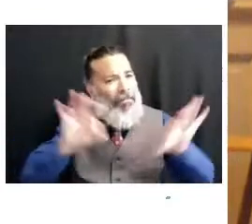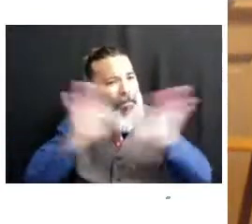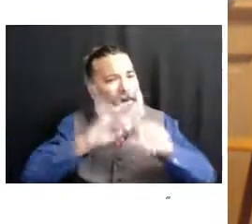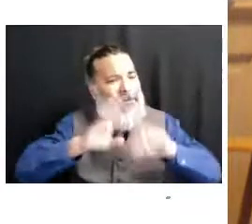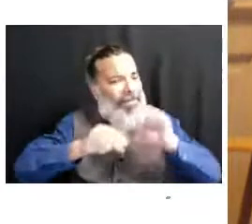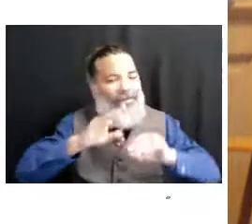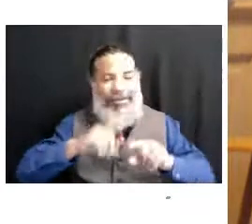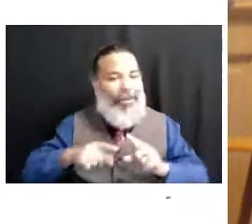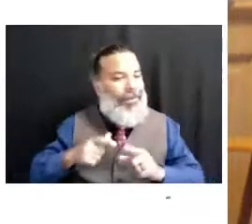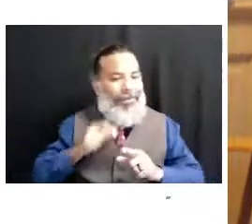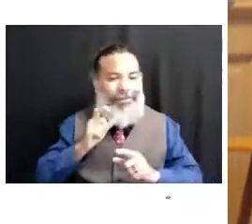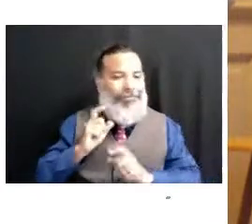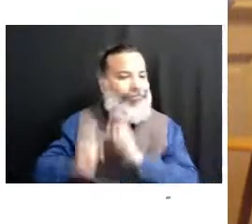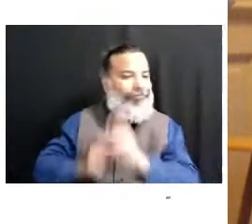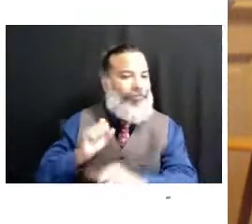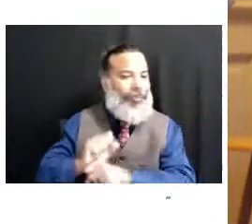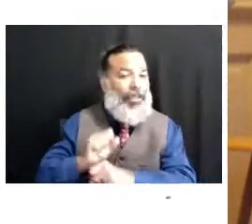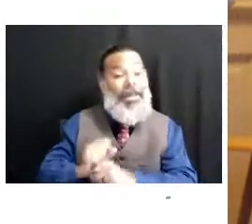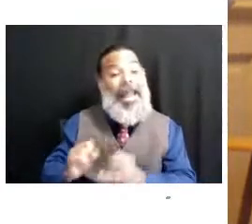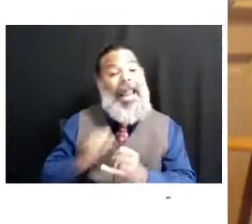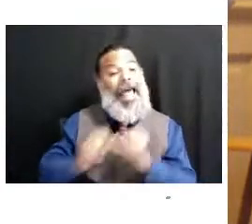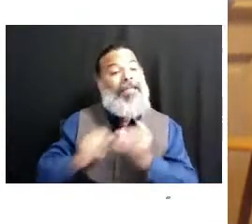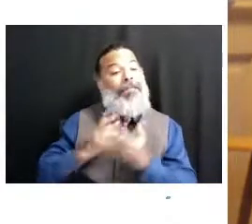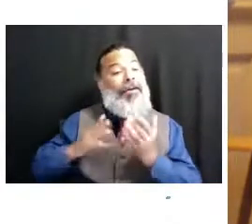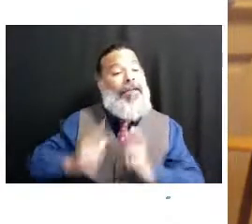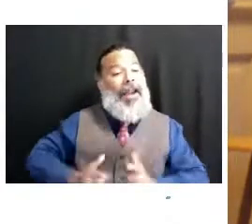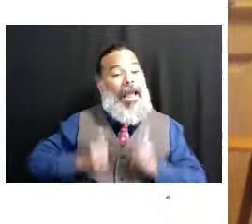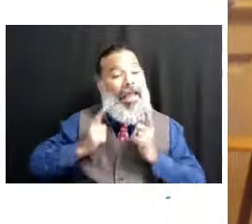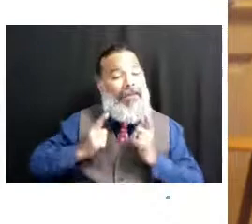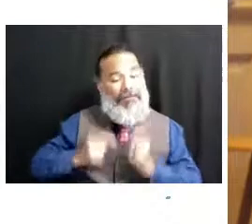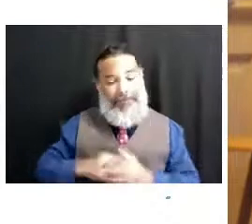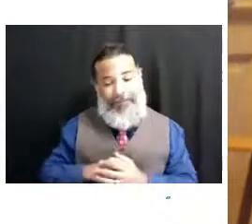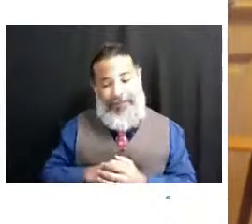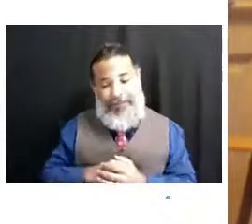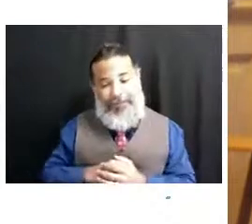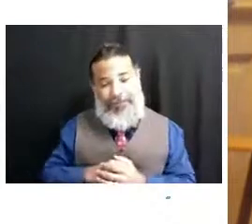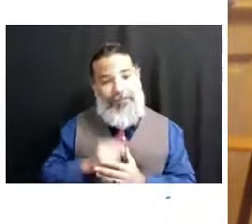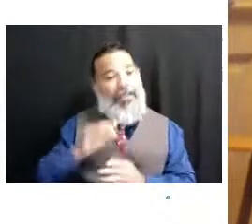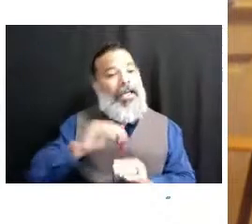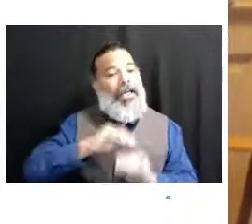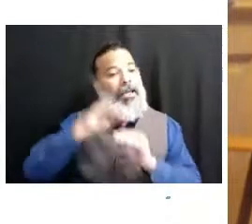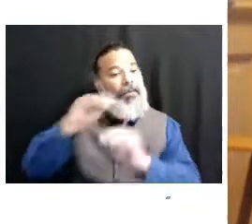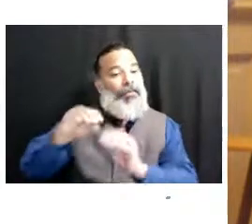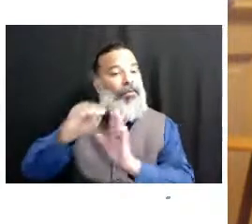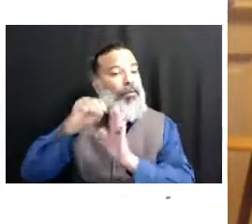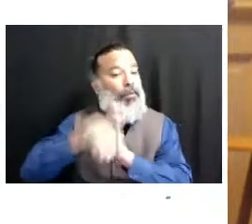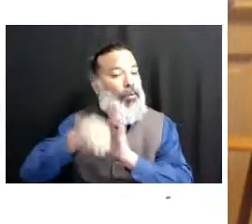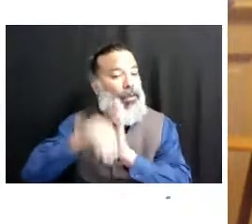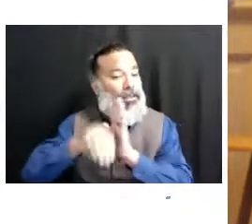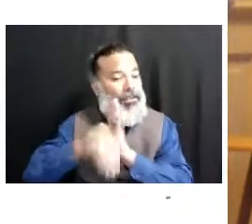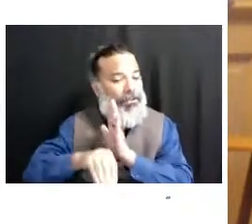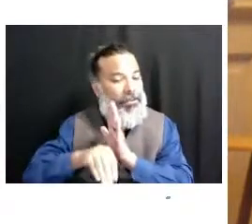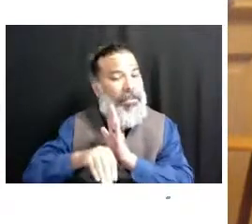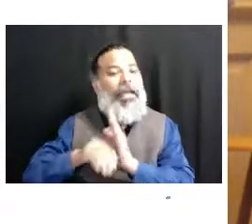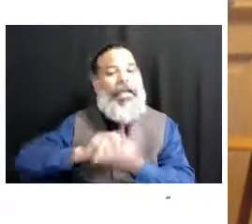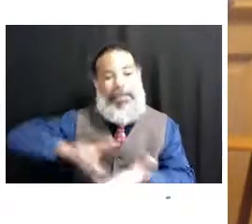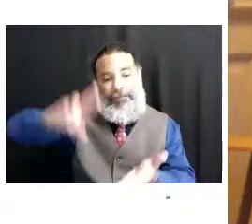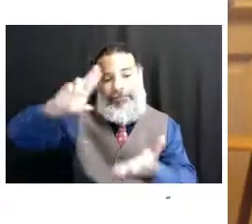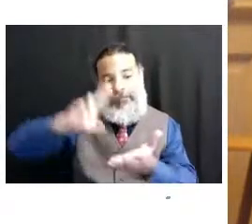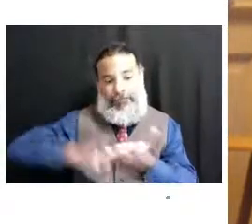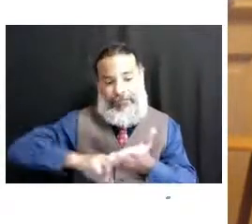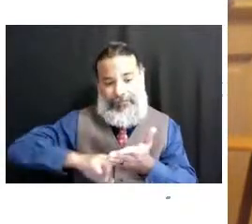in a last chapter of his life, he moves to New Orleans. He had signed a